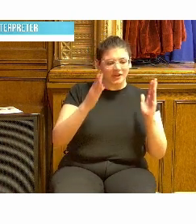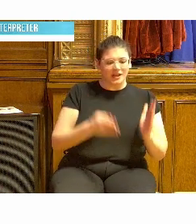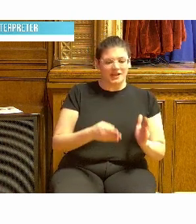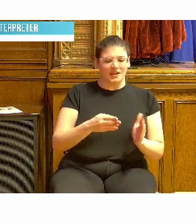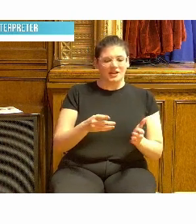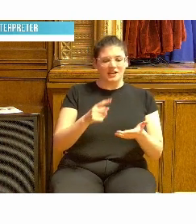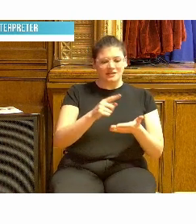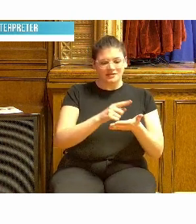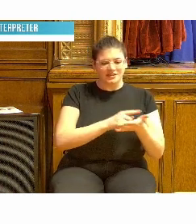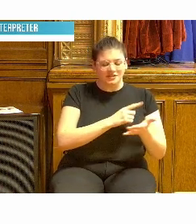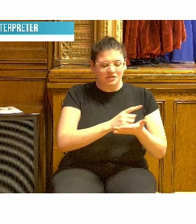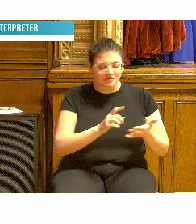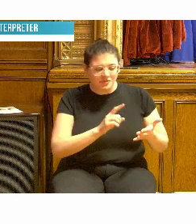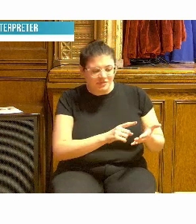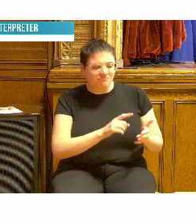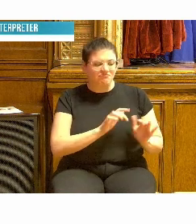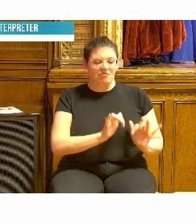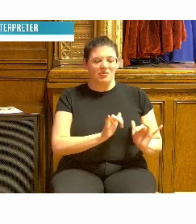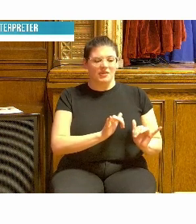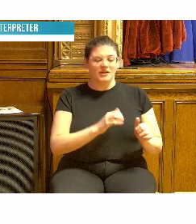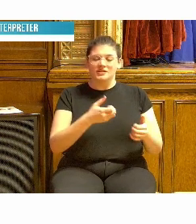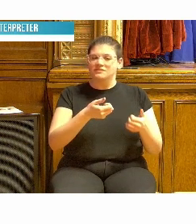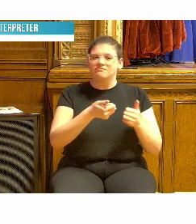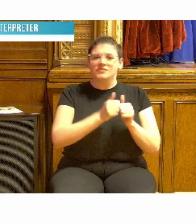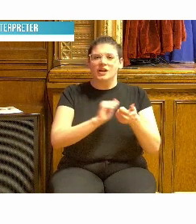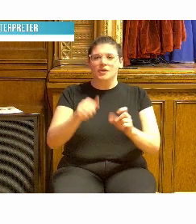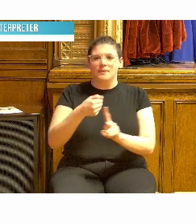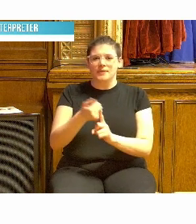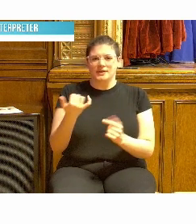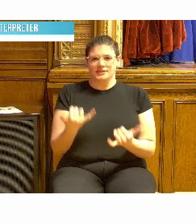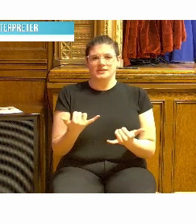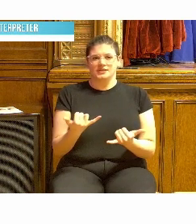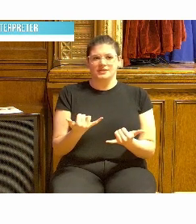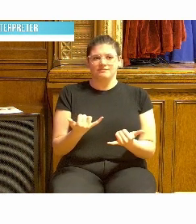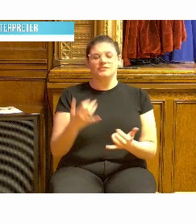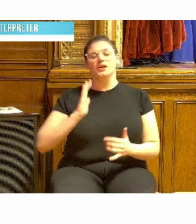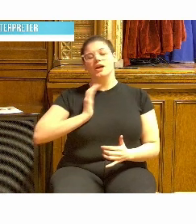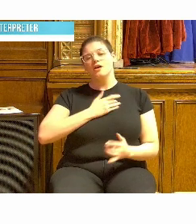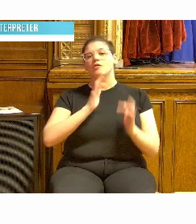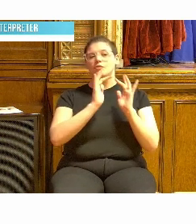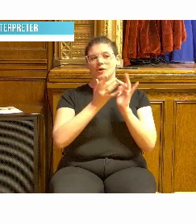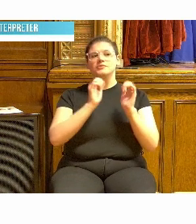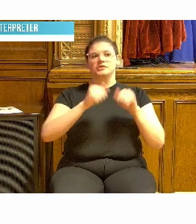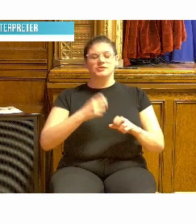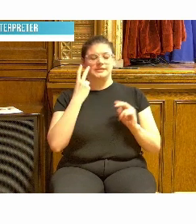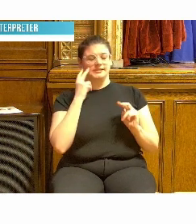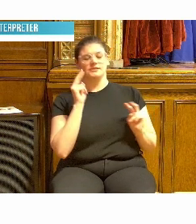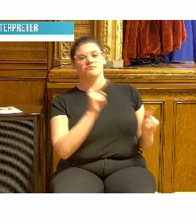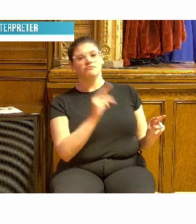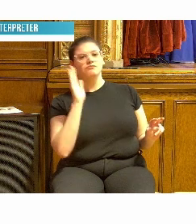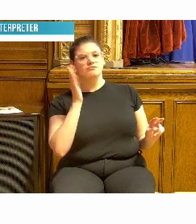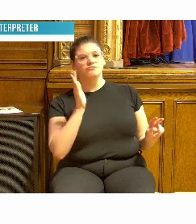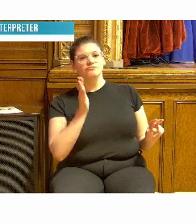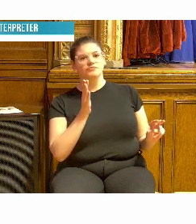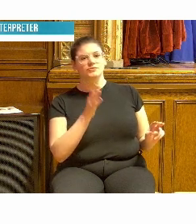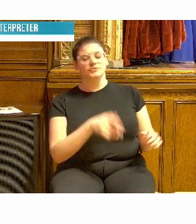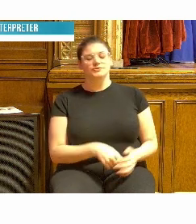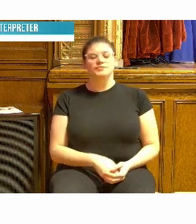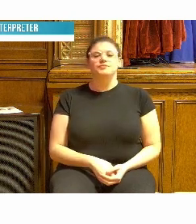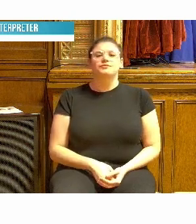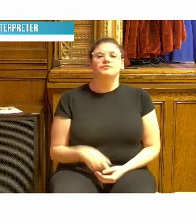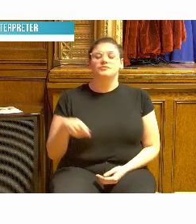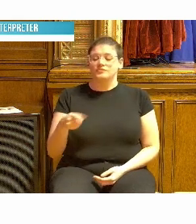watch these on the Commission's website. Today, we're going to advance the historical narrative a little bit further. Redlining was part of a pattern